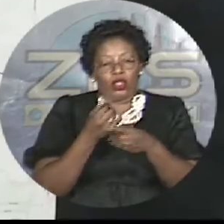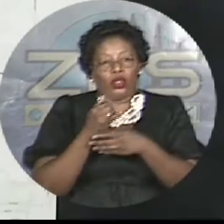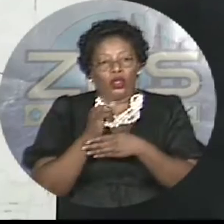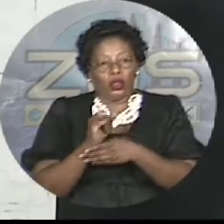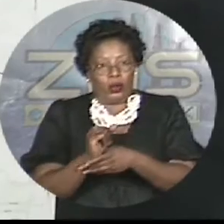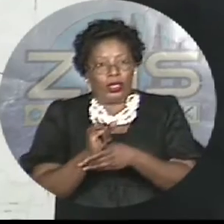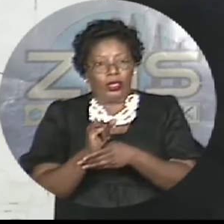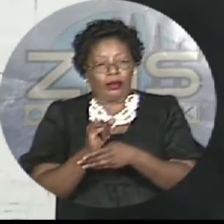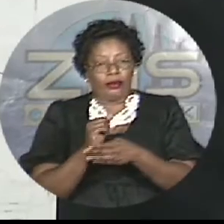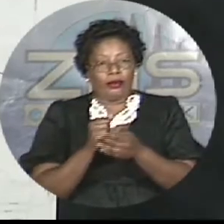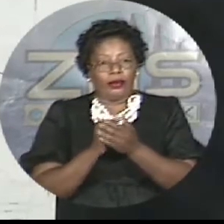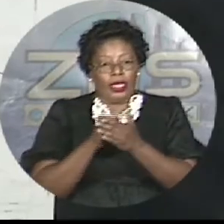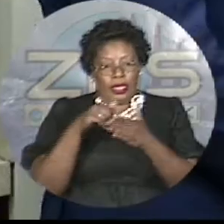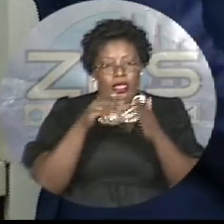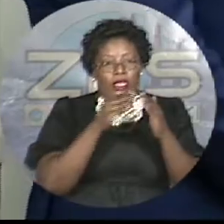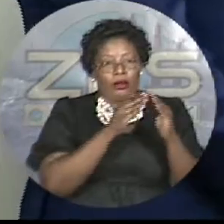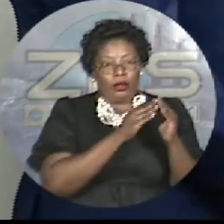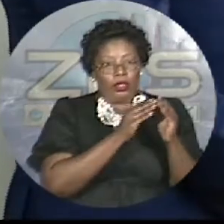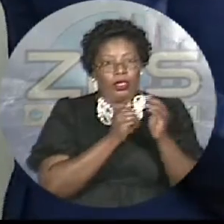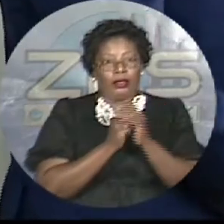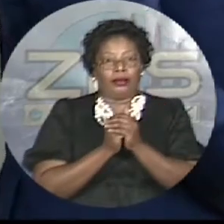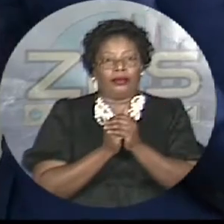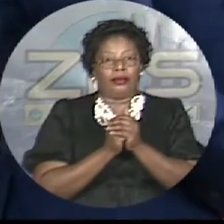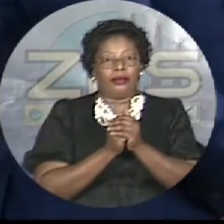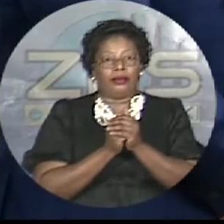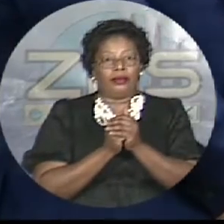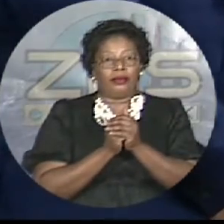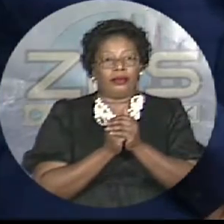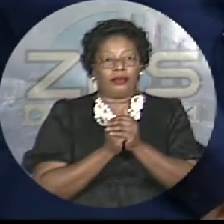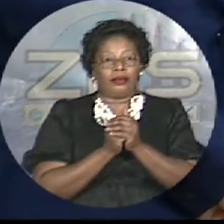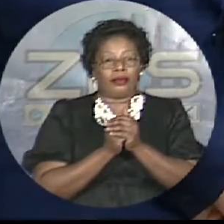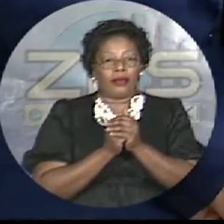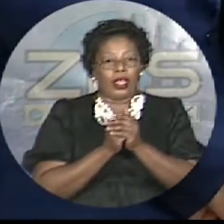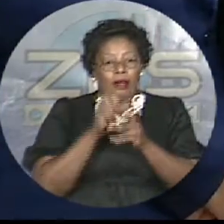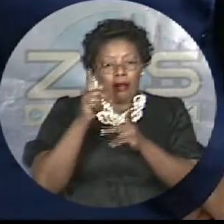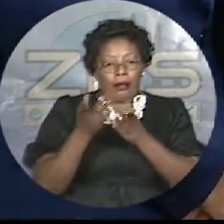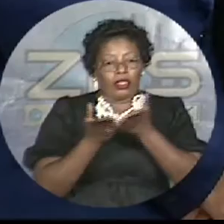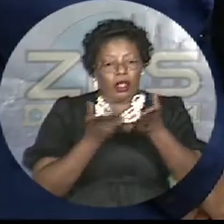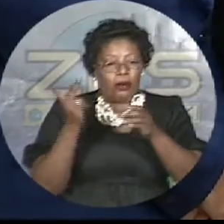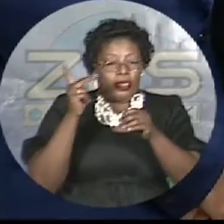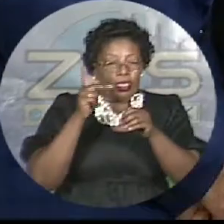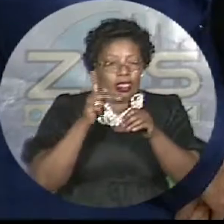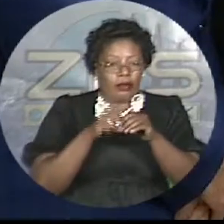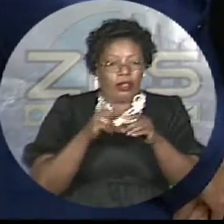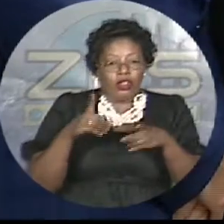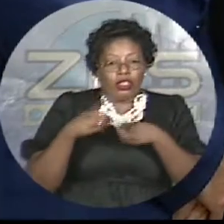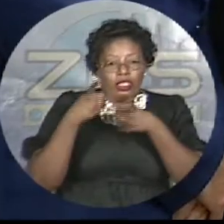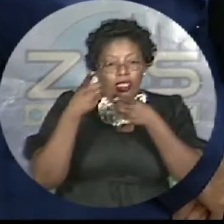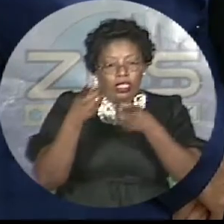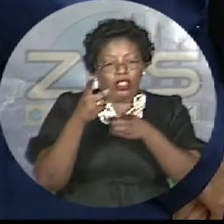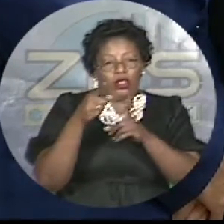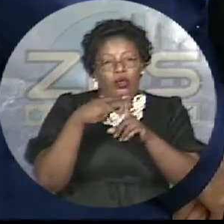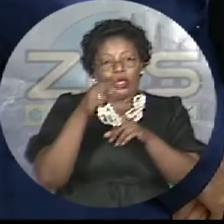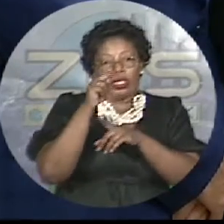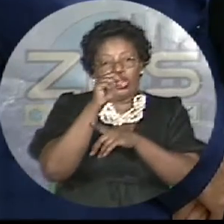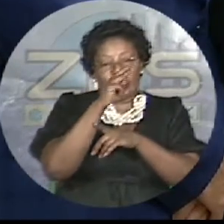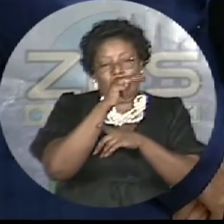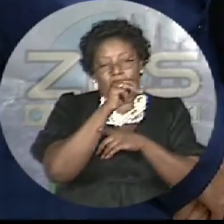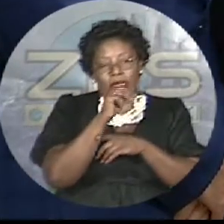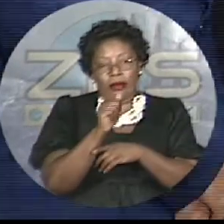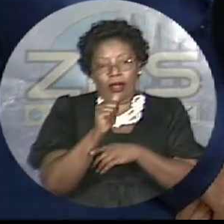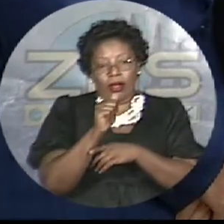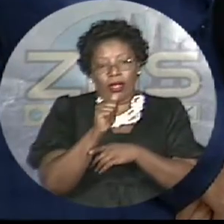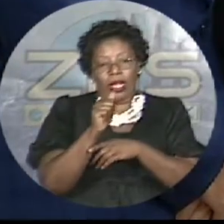in our community. The public service also participating in the donation to Nema. The central bank